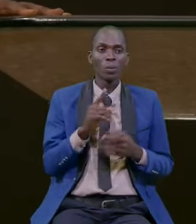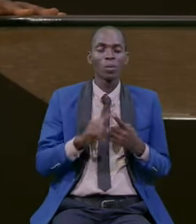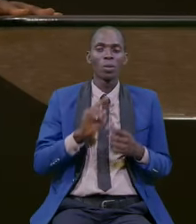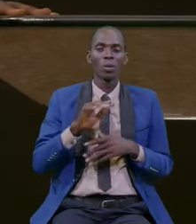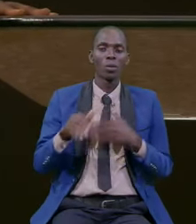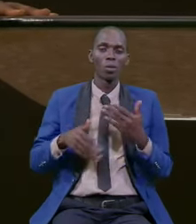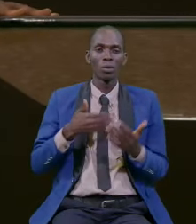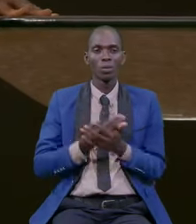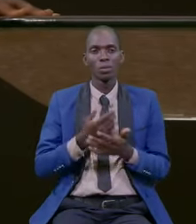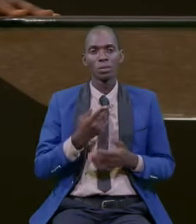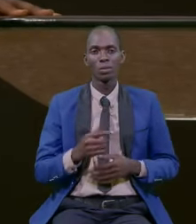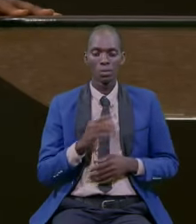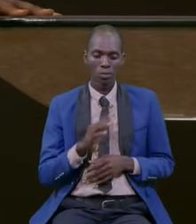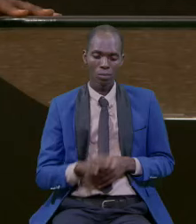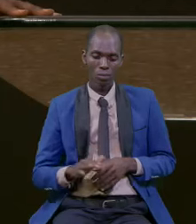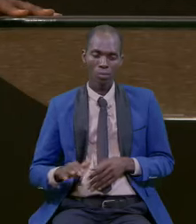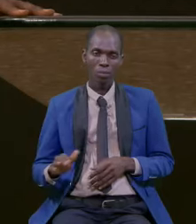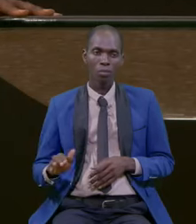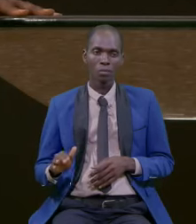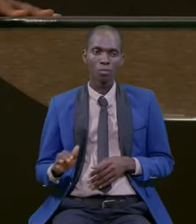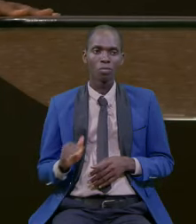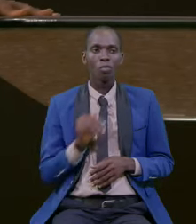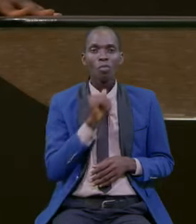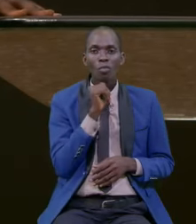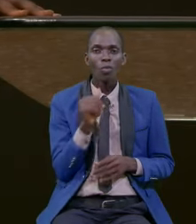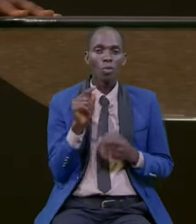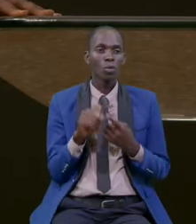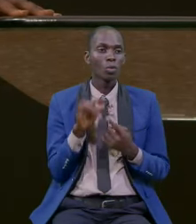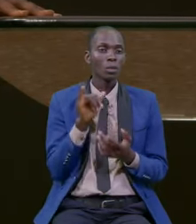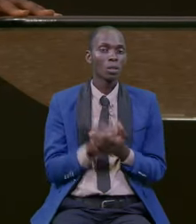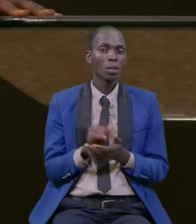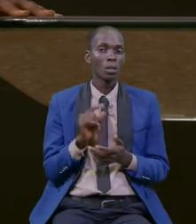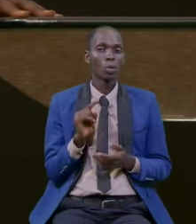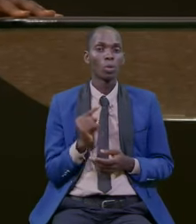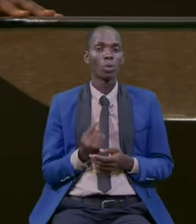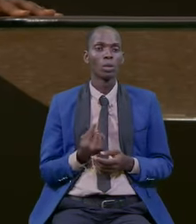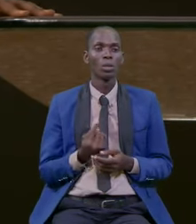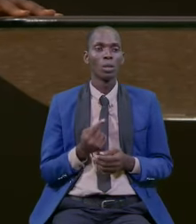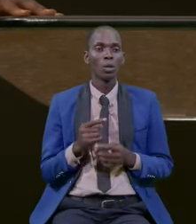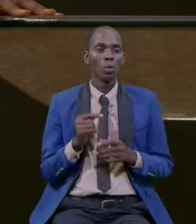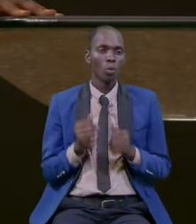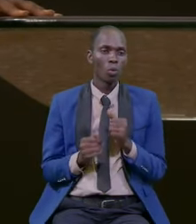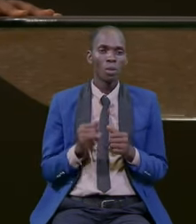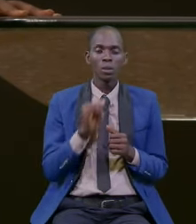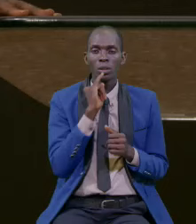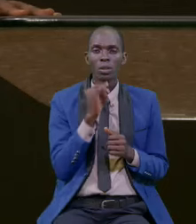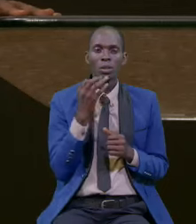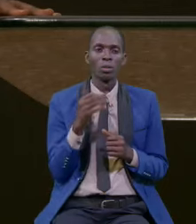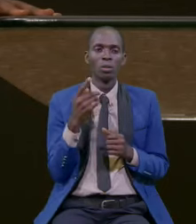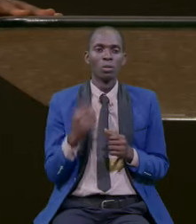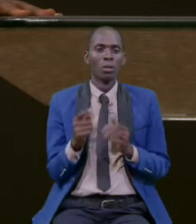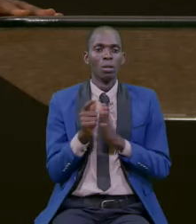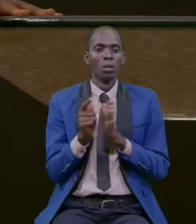seed, not to that only which is of the